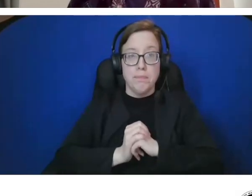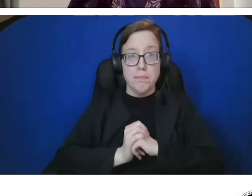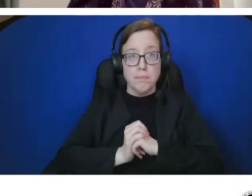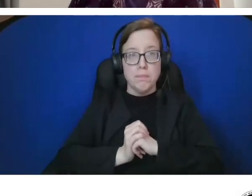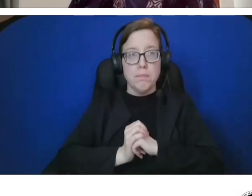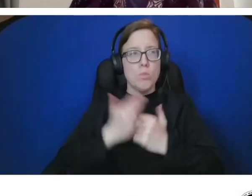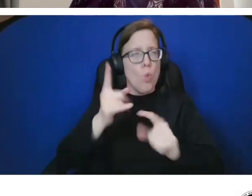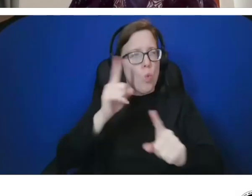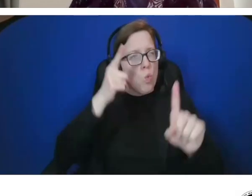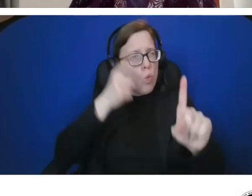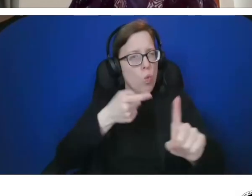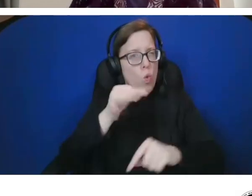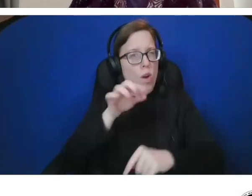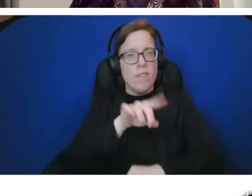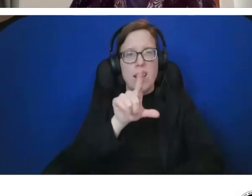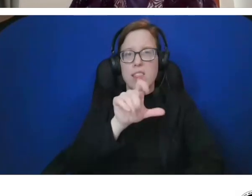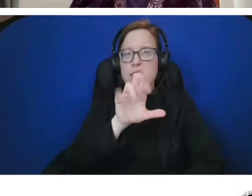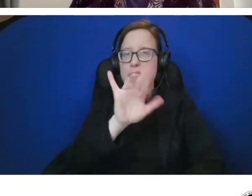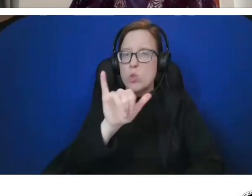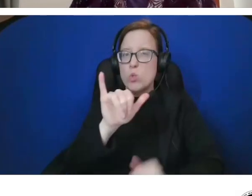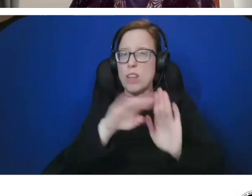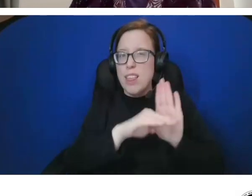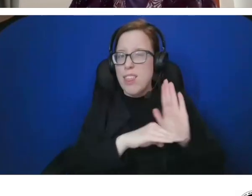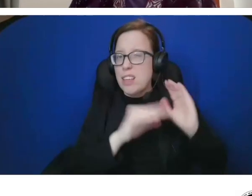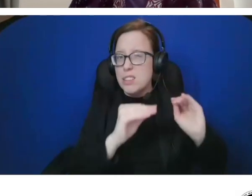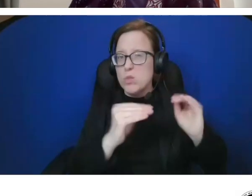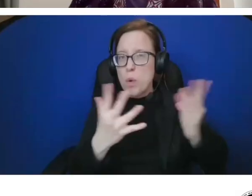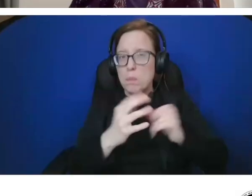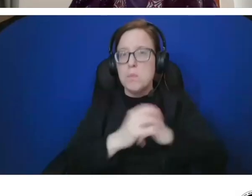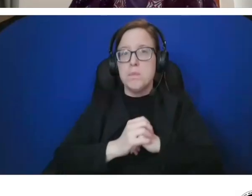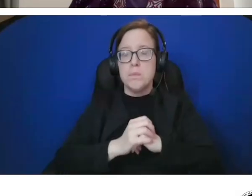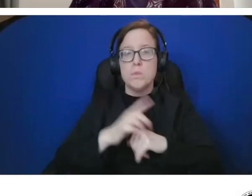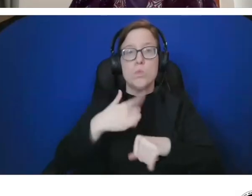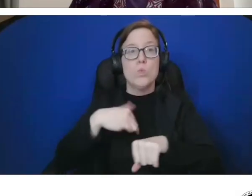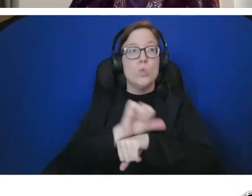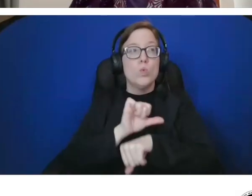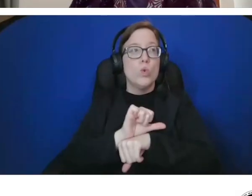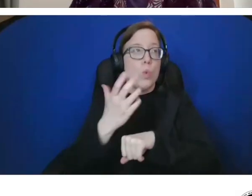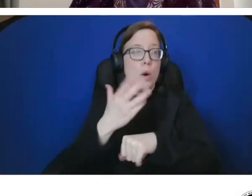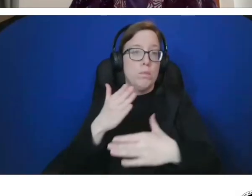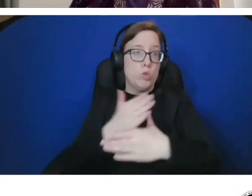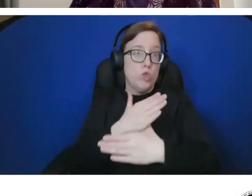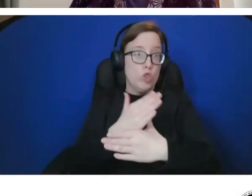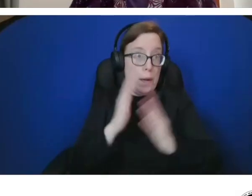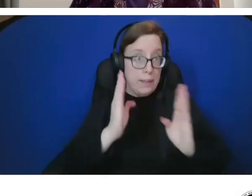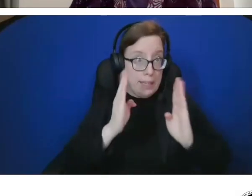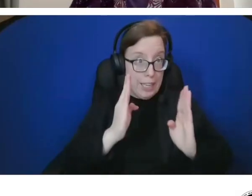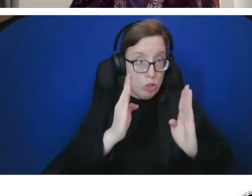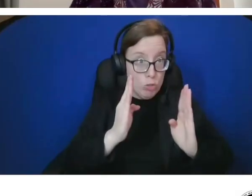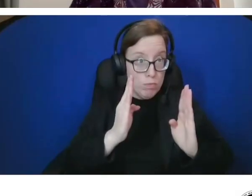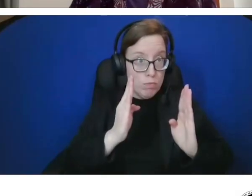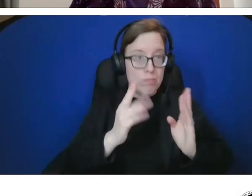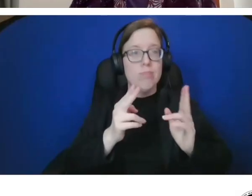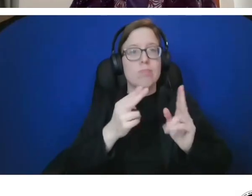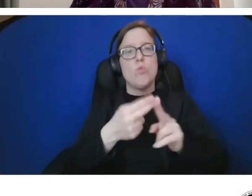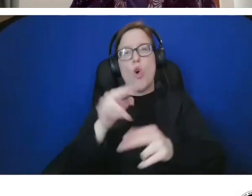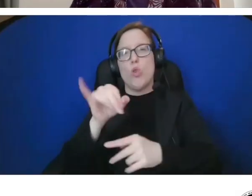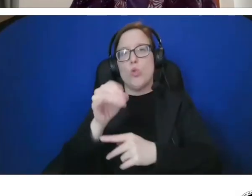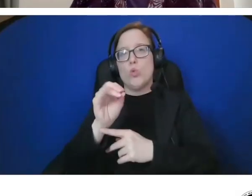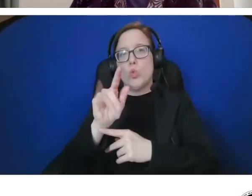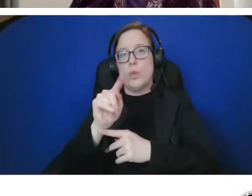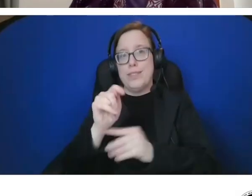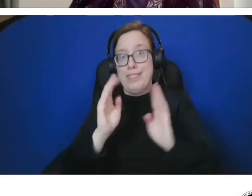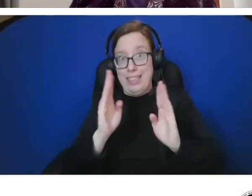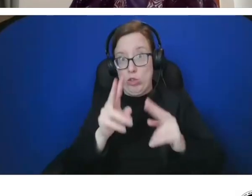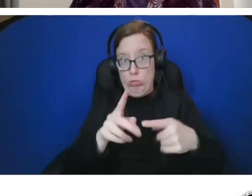So what are the goals then of these literacy lessons? We work on sharing attention, or joint